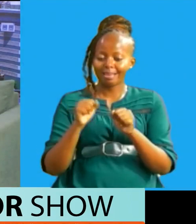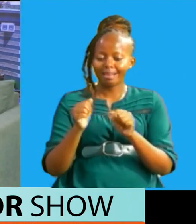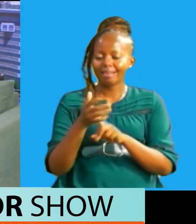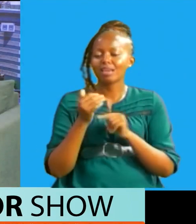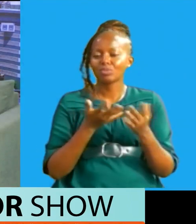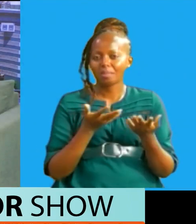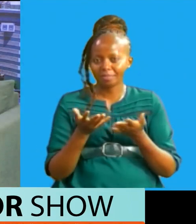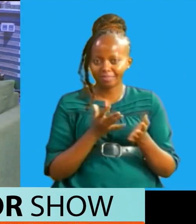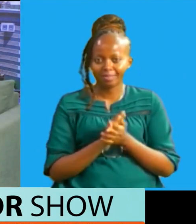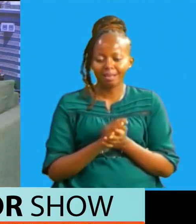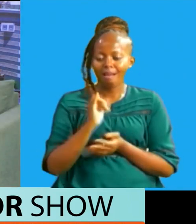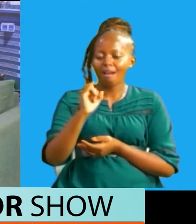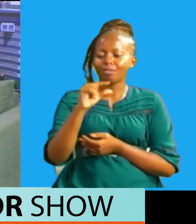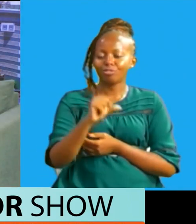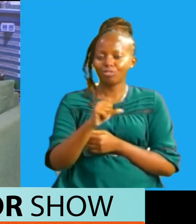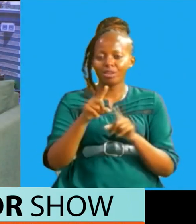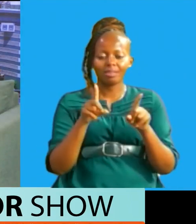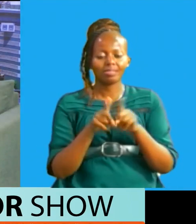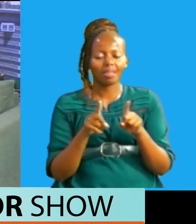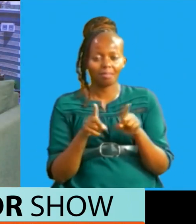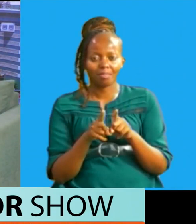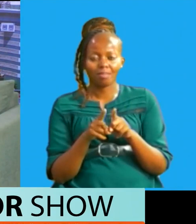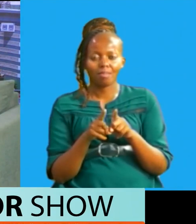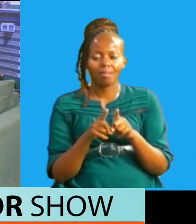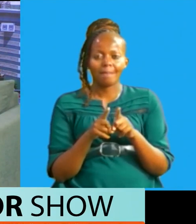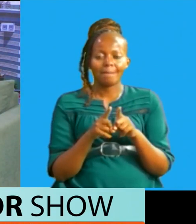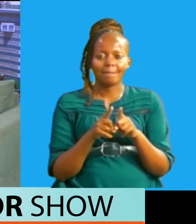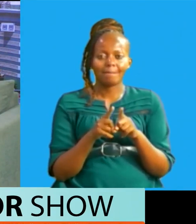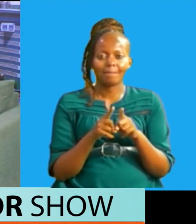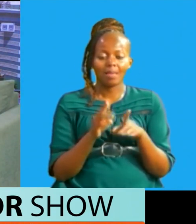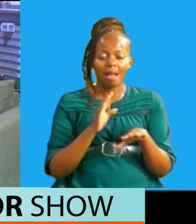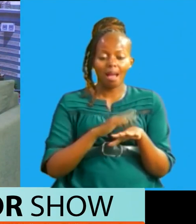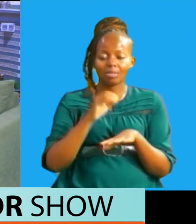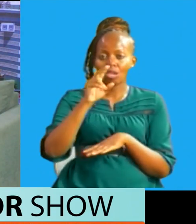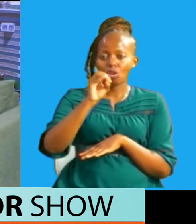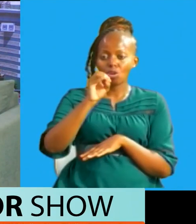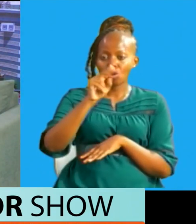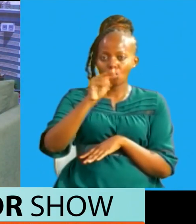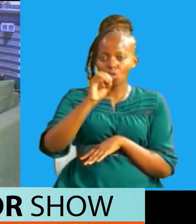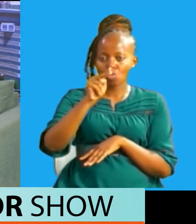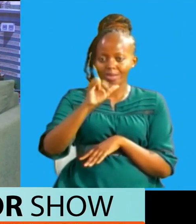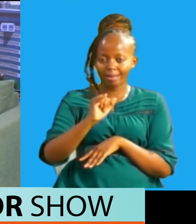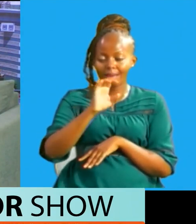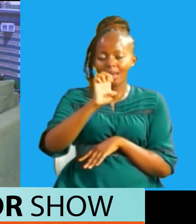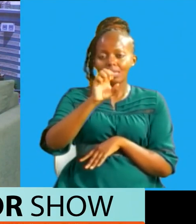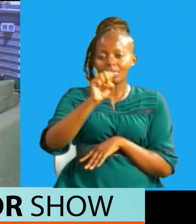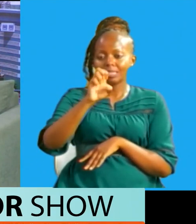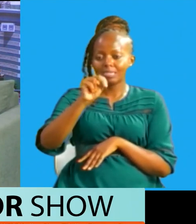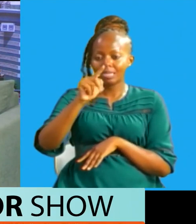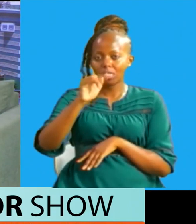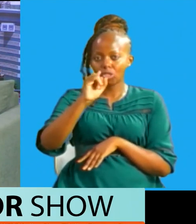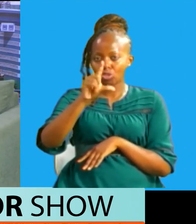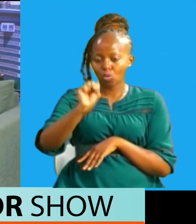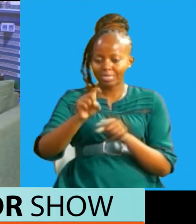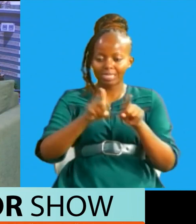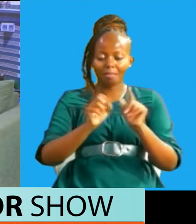on Instagram, and on Instagram at Noni Essentials. You can find the products there. You can